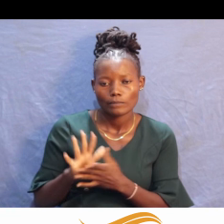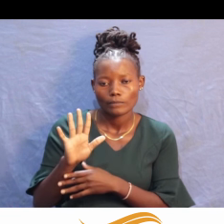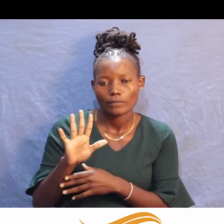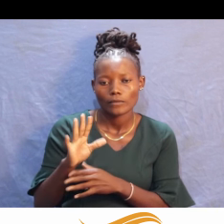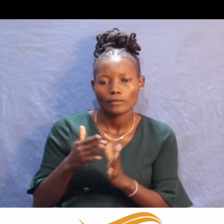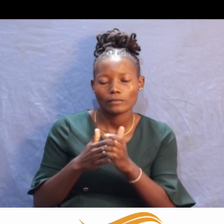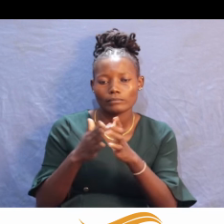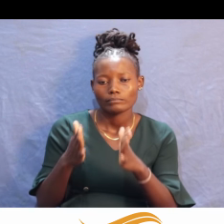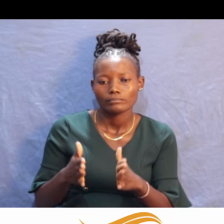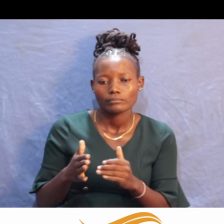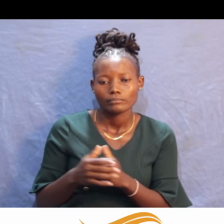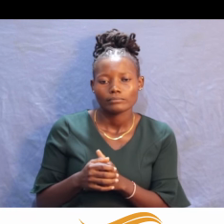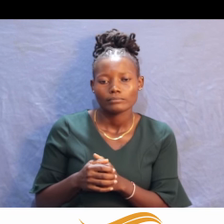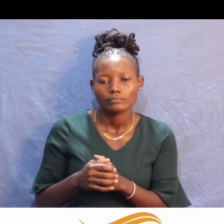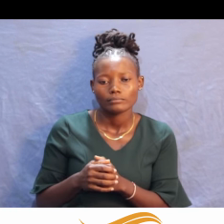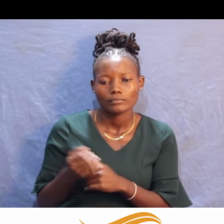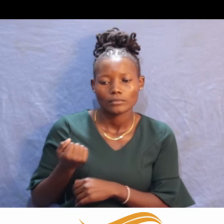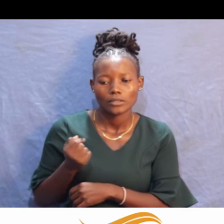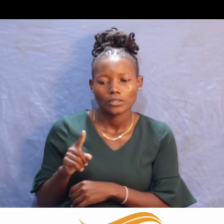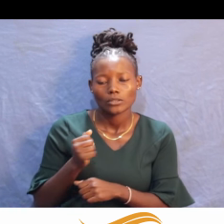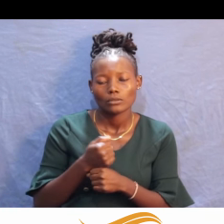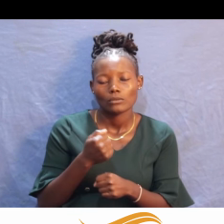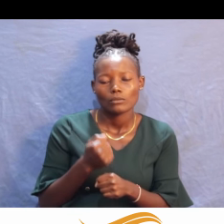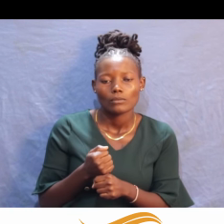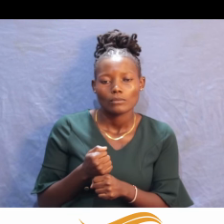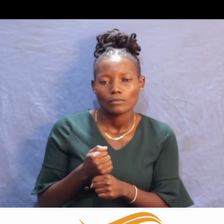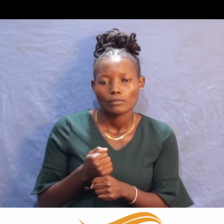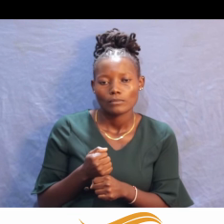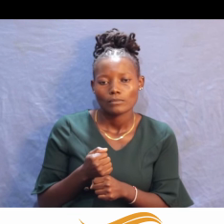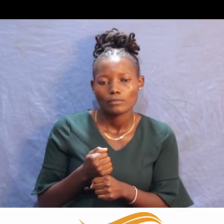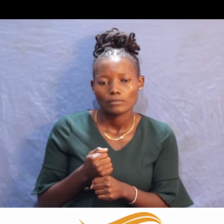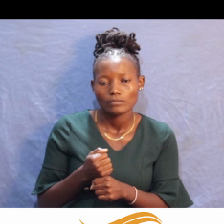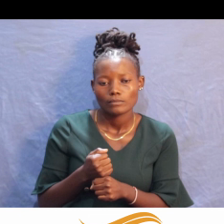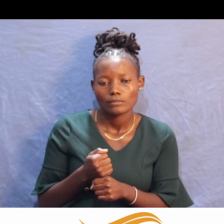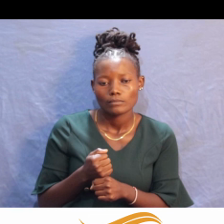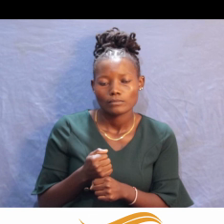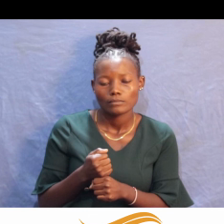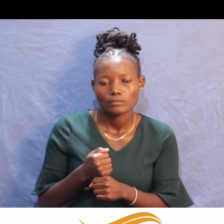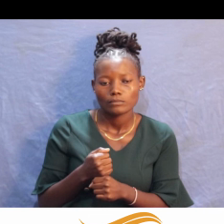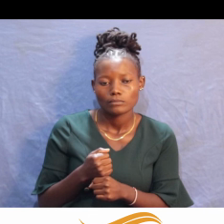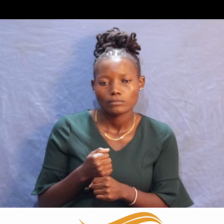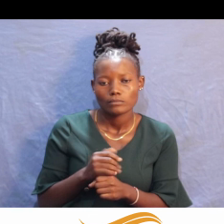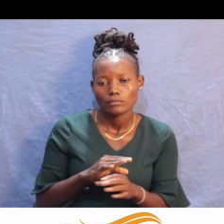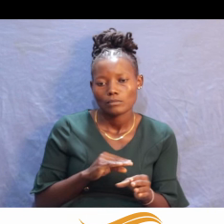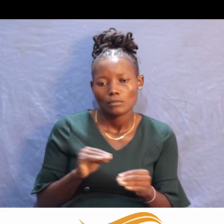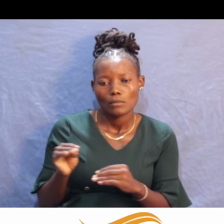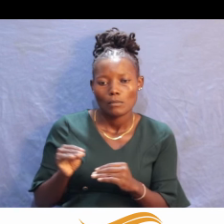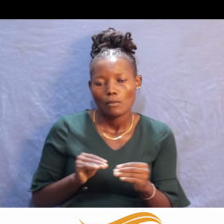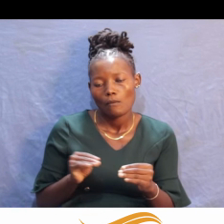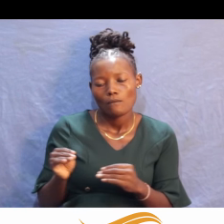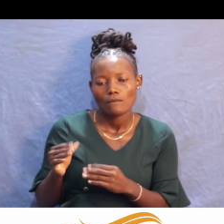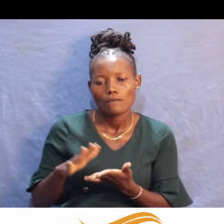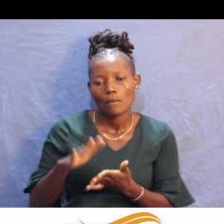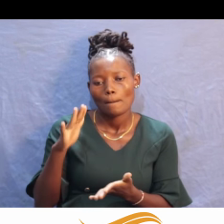5 liters. As you run faster and faster and faster, you move more air,